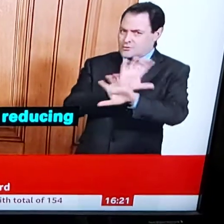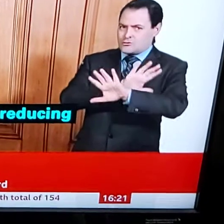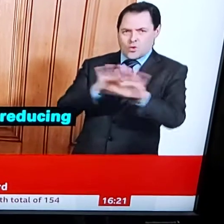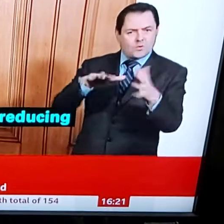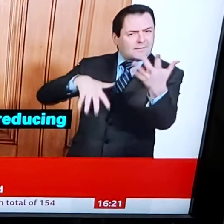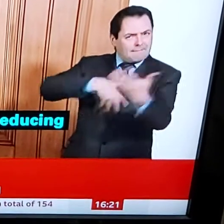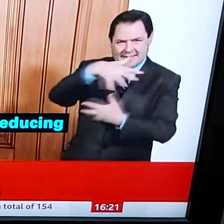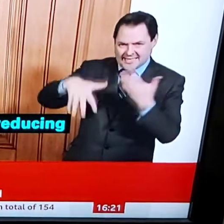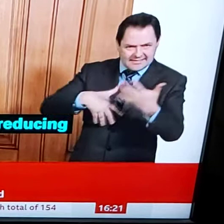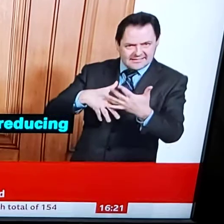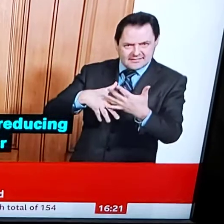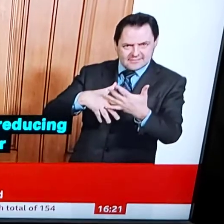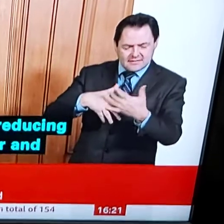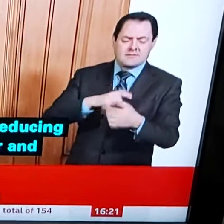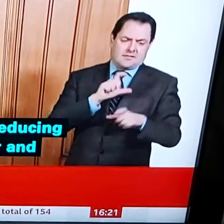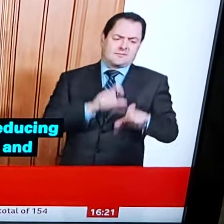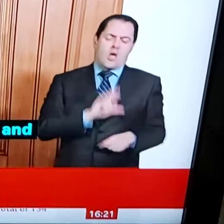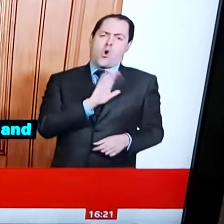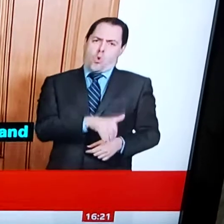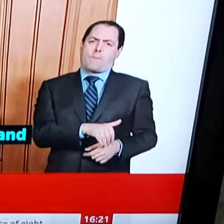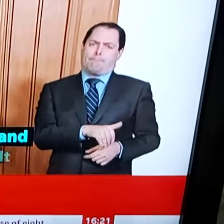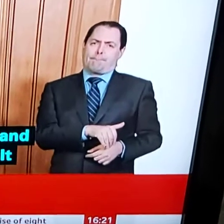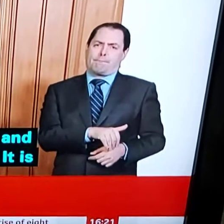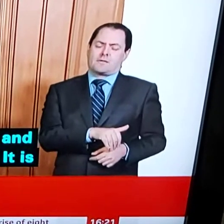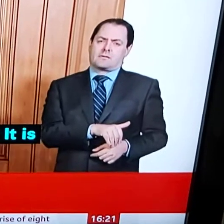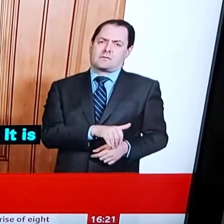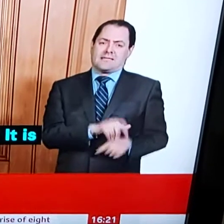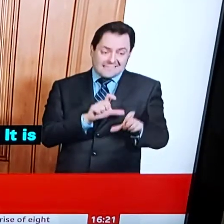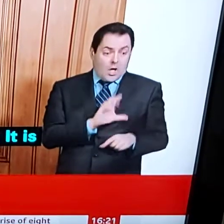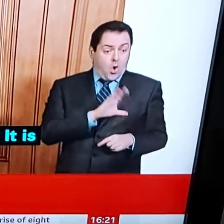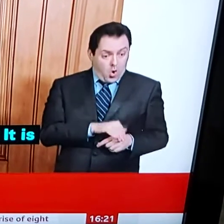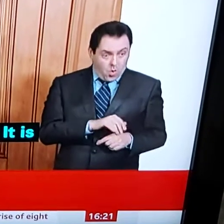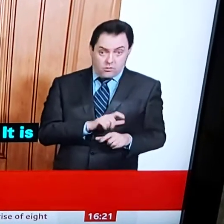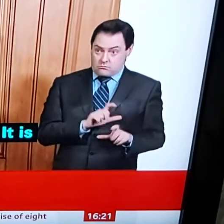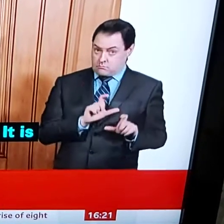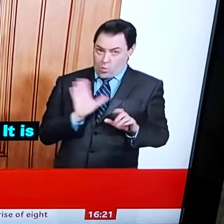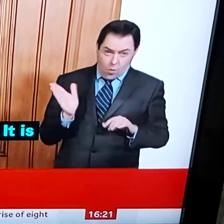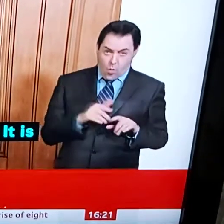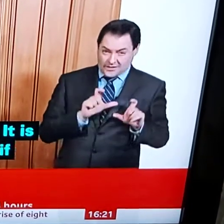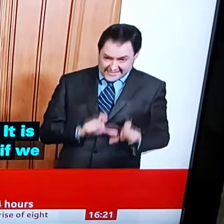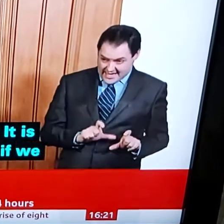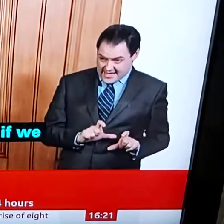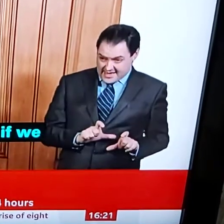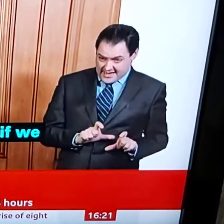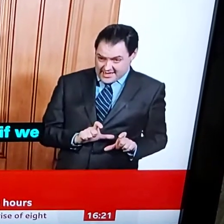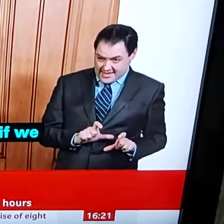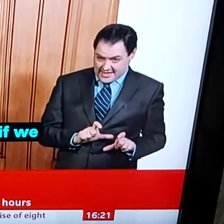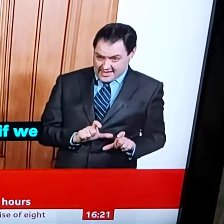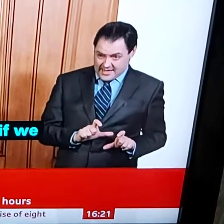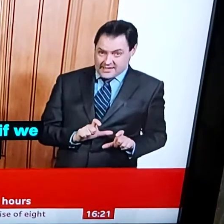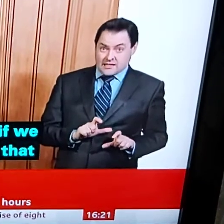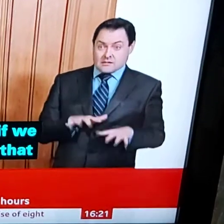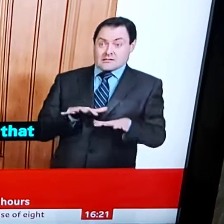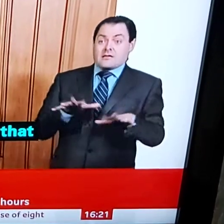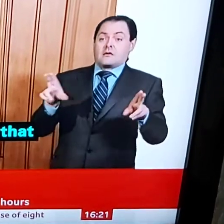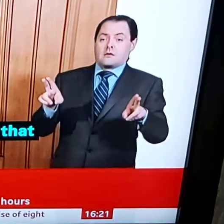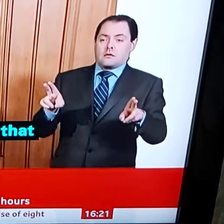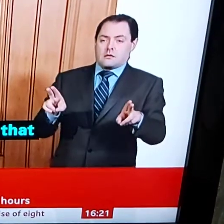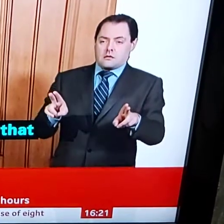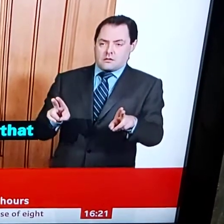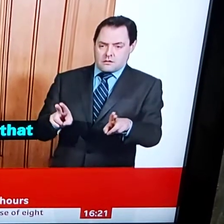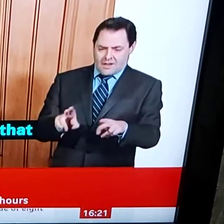it's only if we do that, and only if we are successful in doing that, that we can actually have the conversations about what the